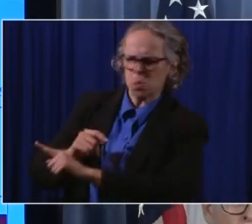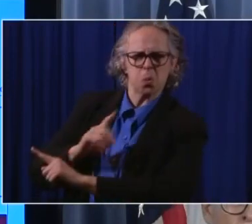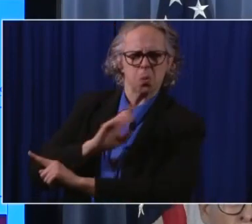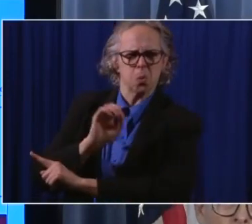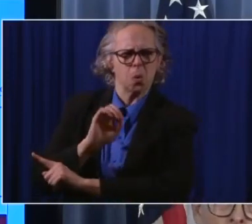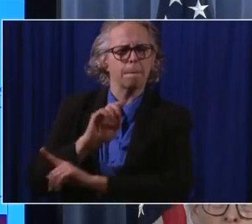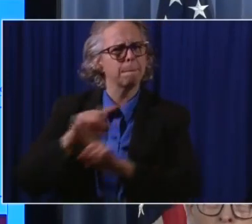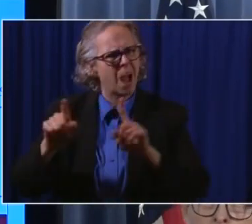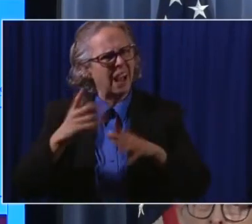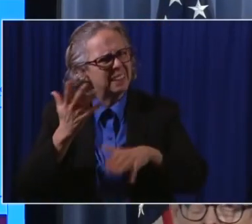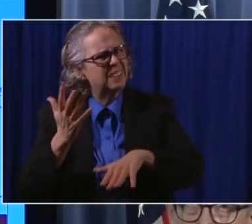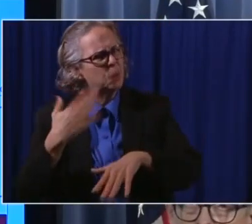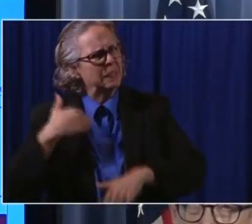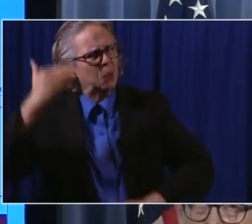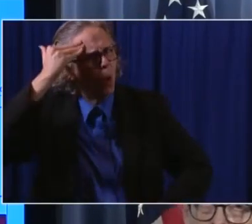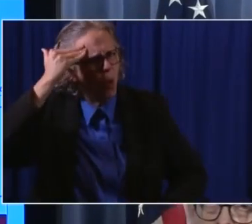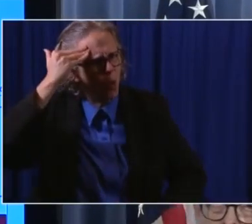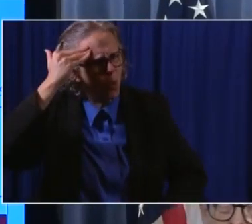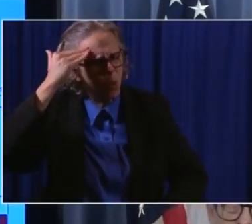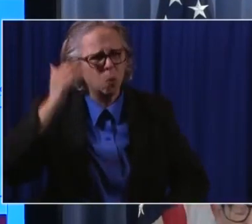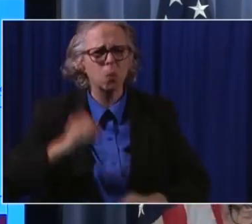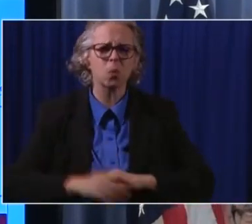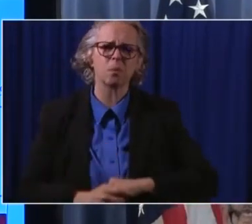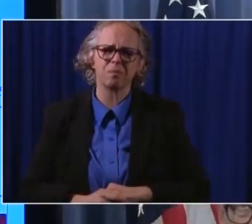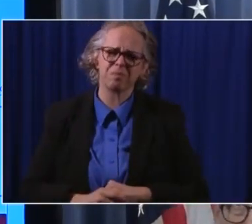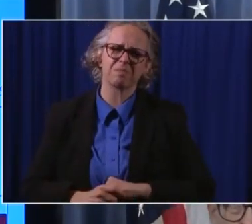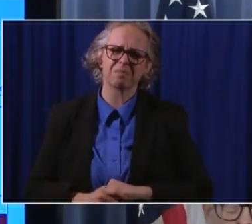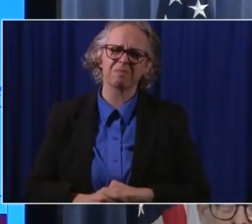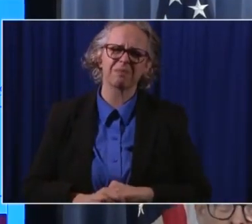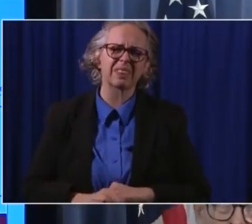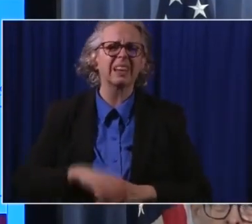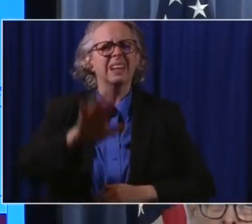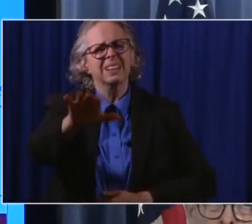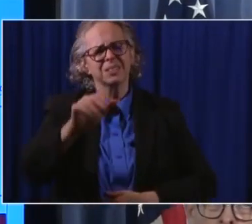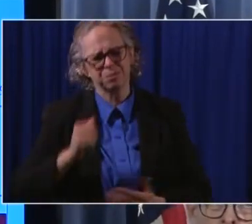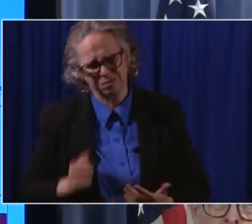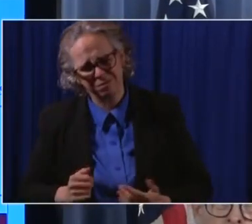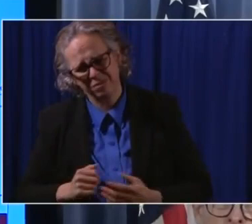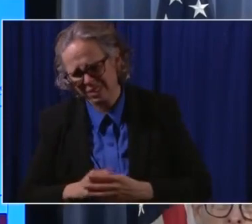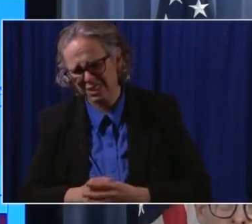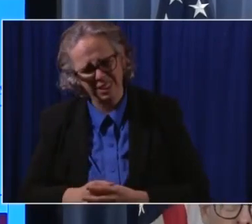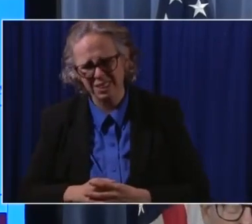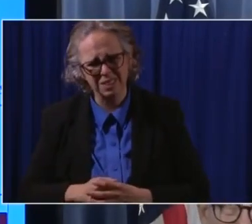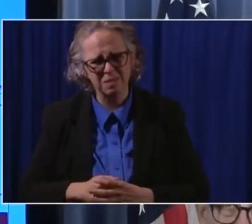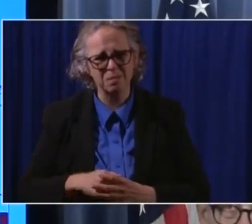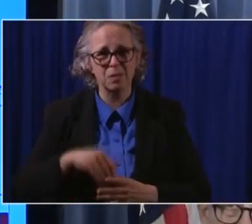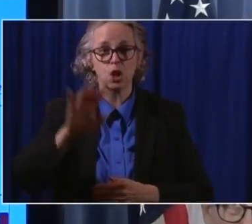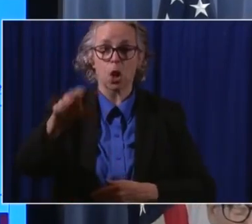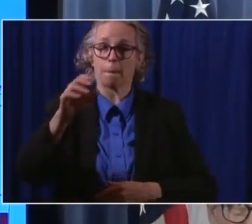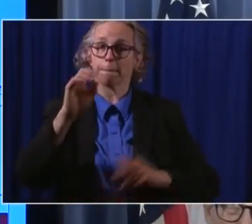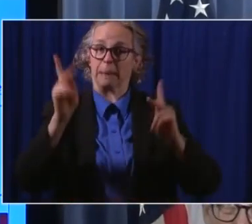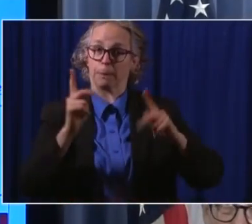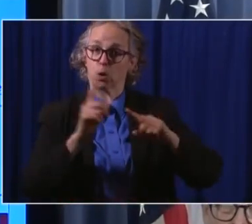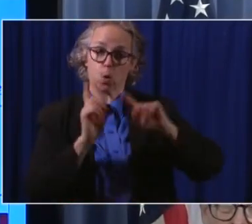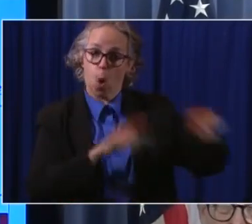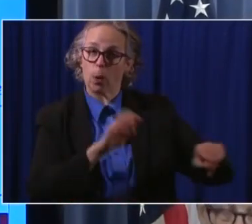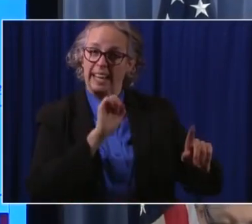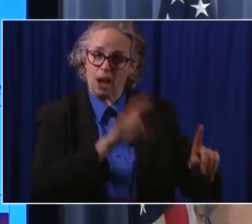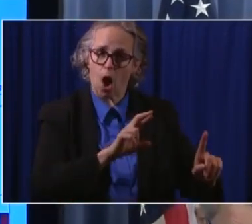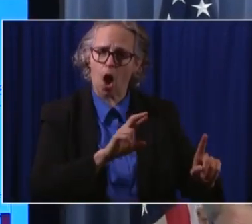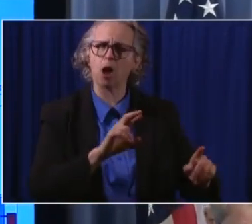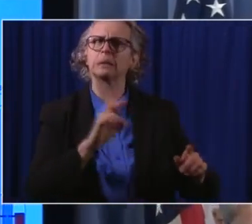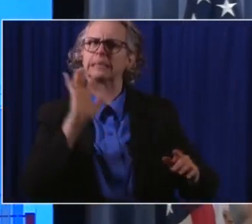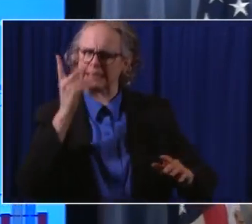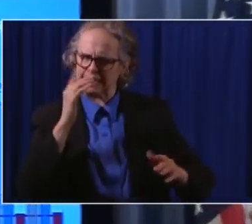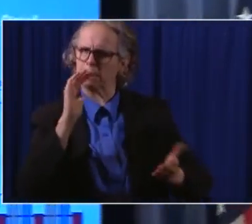continue the trend of seeing fewer people coming in to the emergency rooms who are complaining of